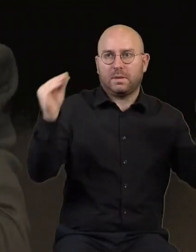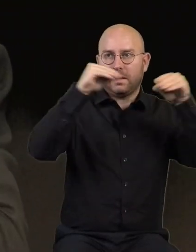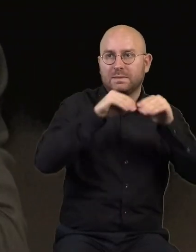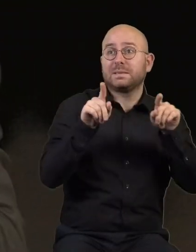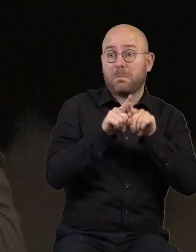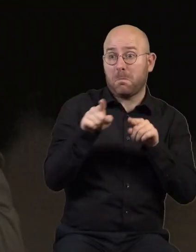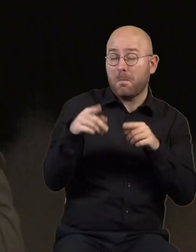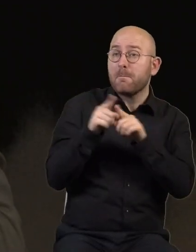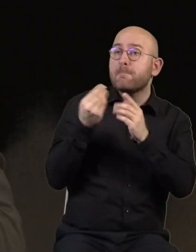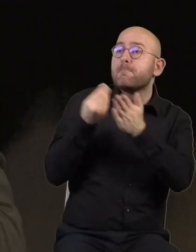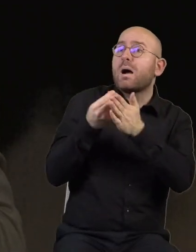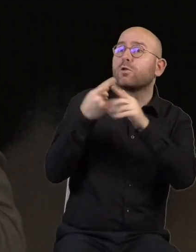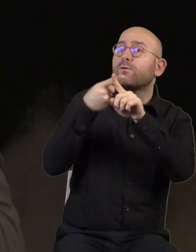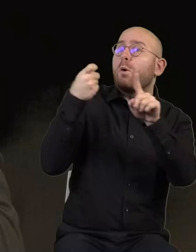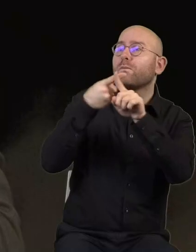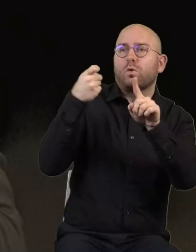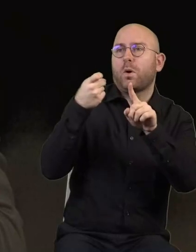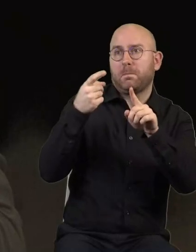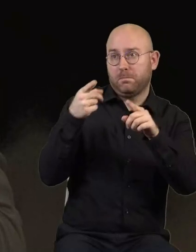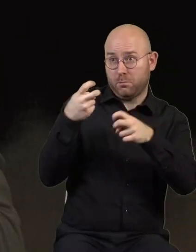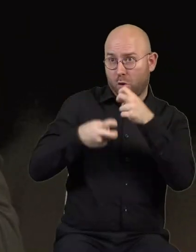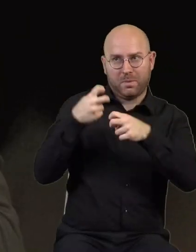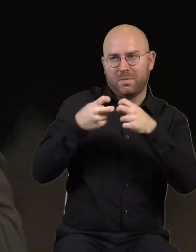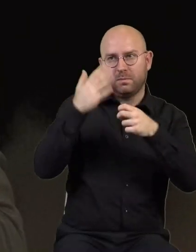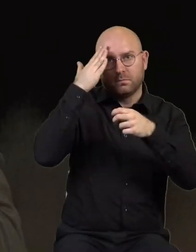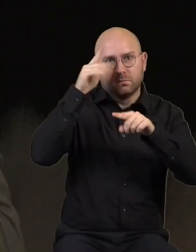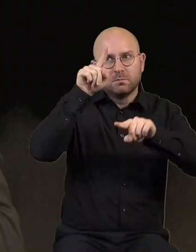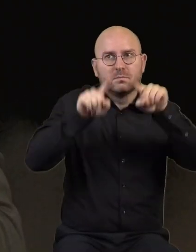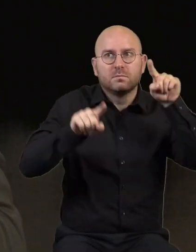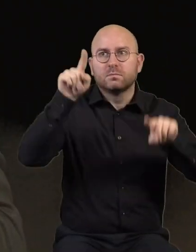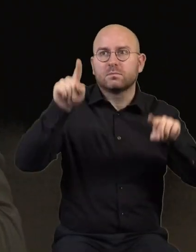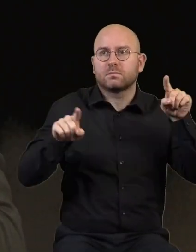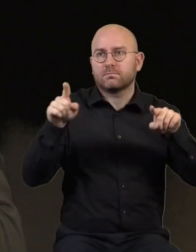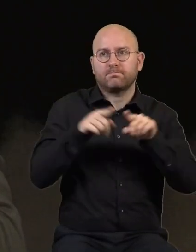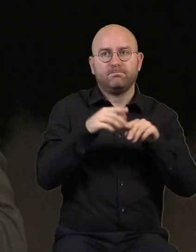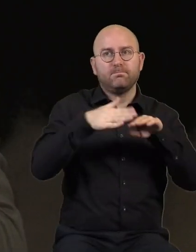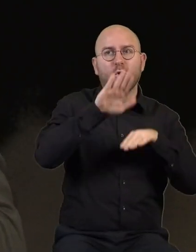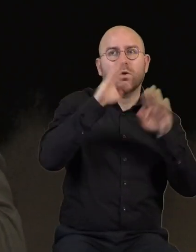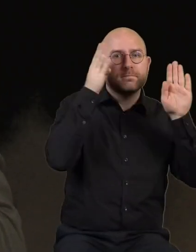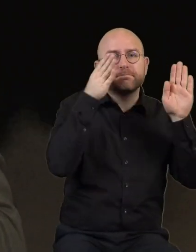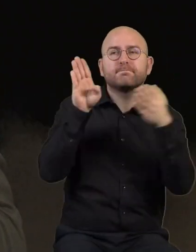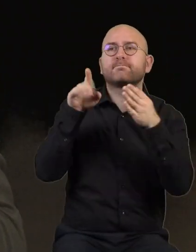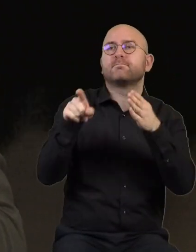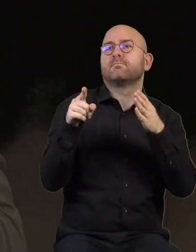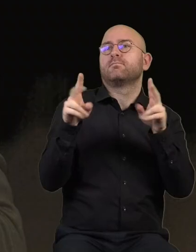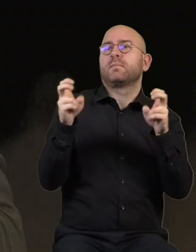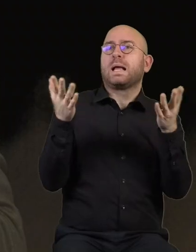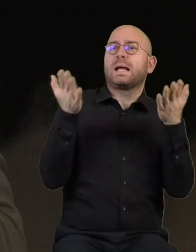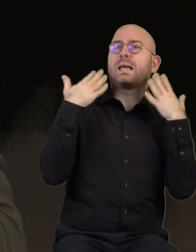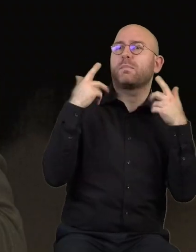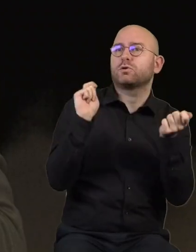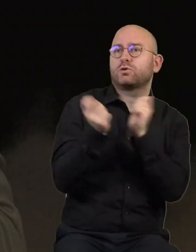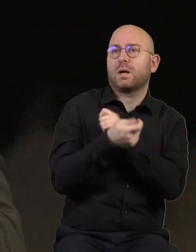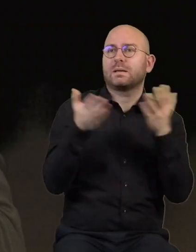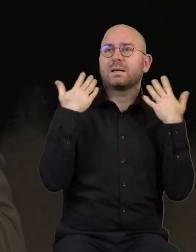climate or whether it be now security or military mobility opportunities. Then we start to make